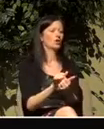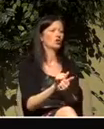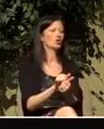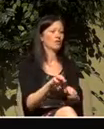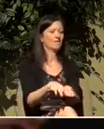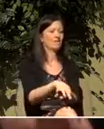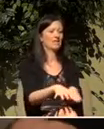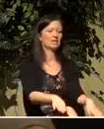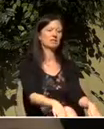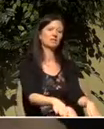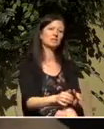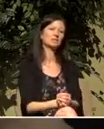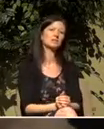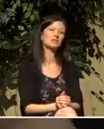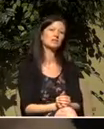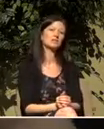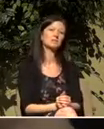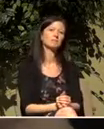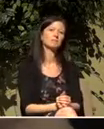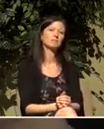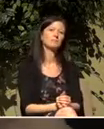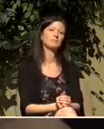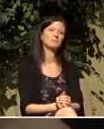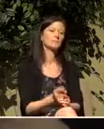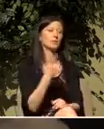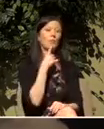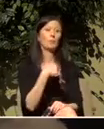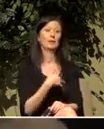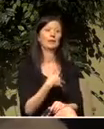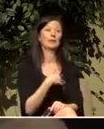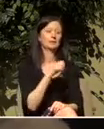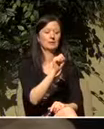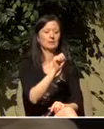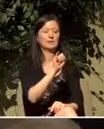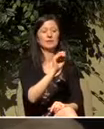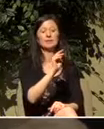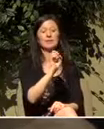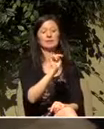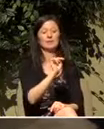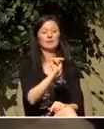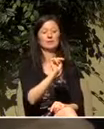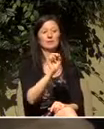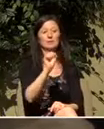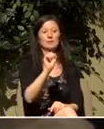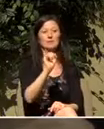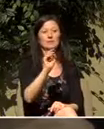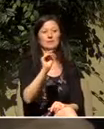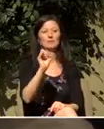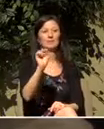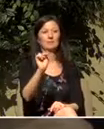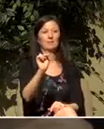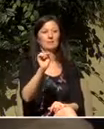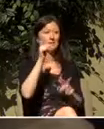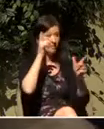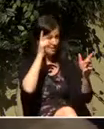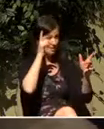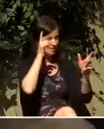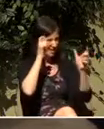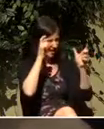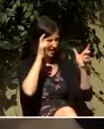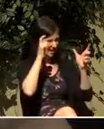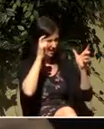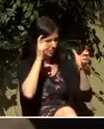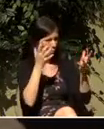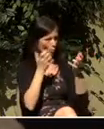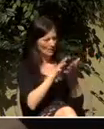mean. He went on to say to me, Simon, Simon, Satan has asked to sift you like